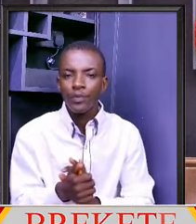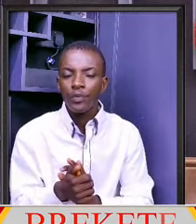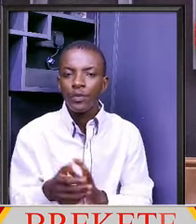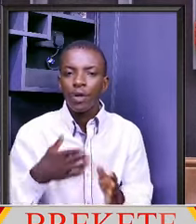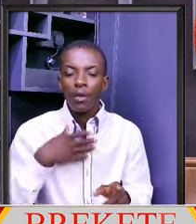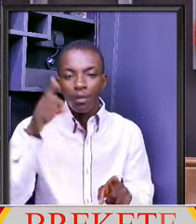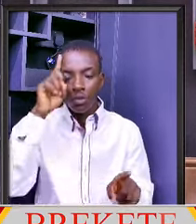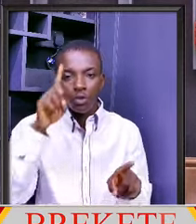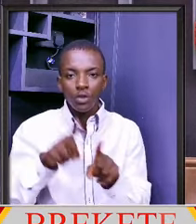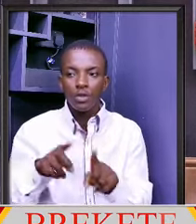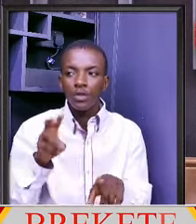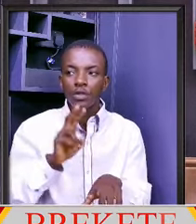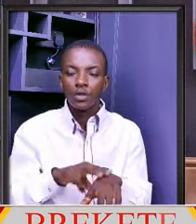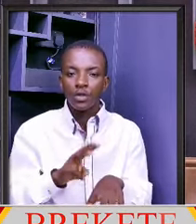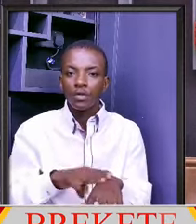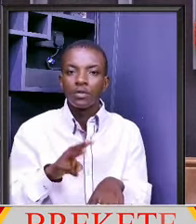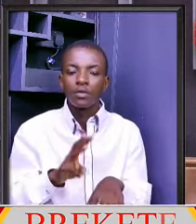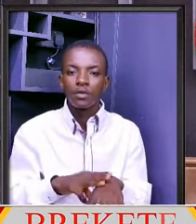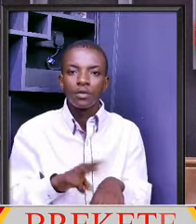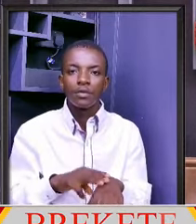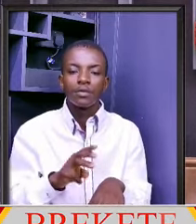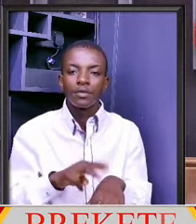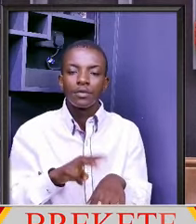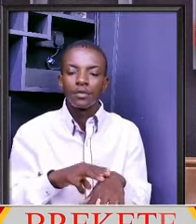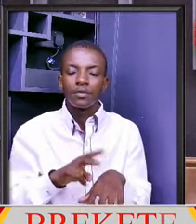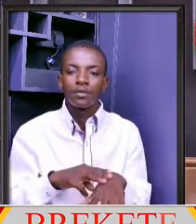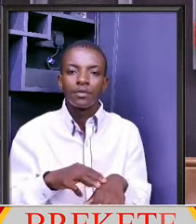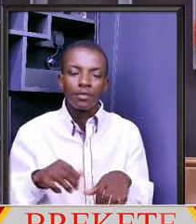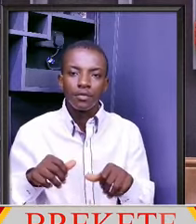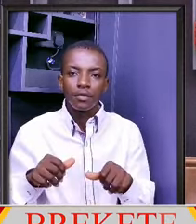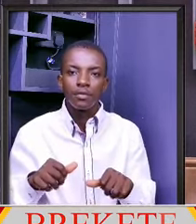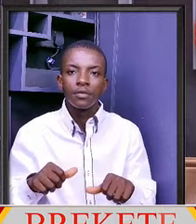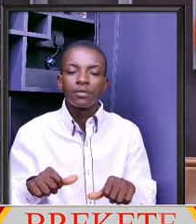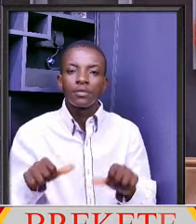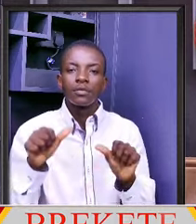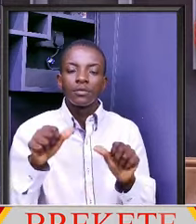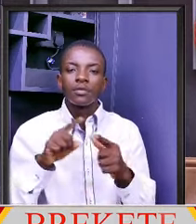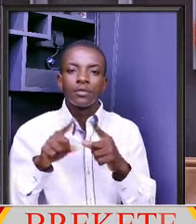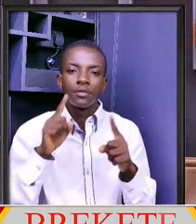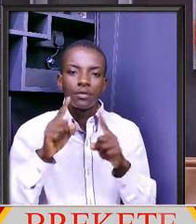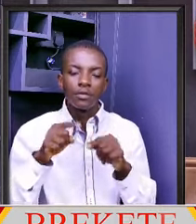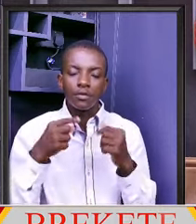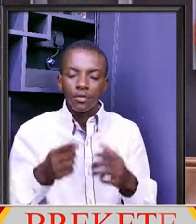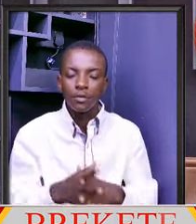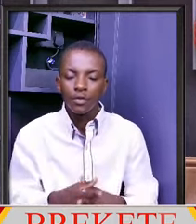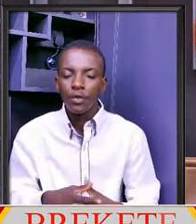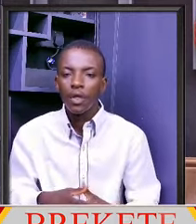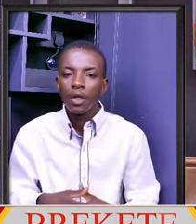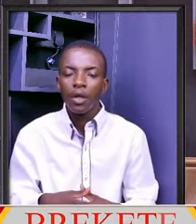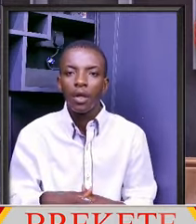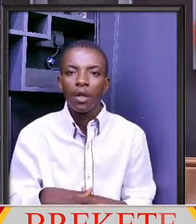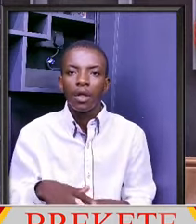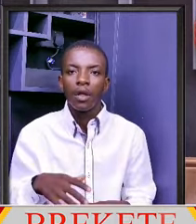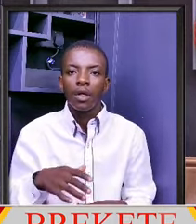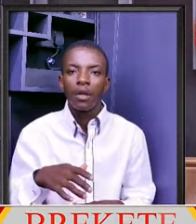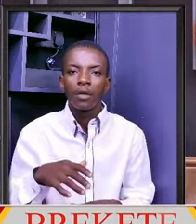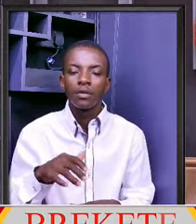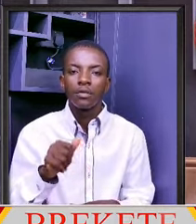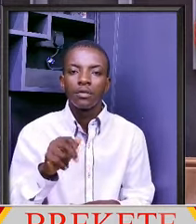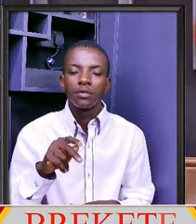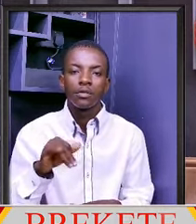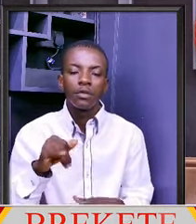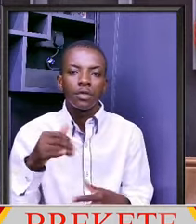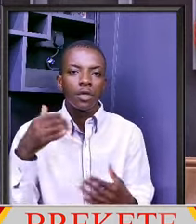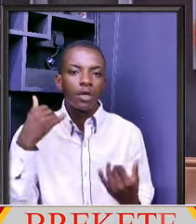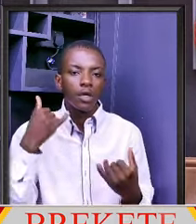My brothers, my sisters, if I looked at and I say, say time, don't they give us signal to do it in signal. Make we continue to deliver, not they go. I been end the call that time